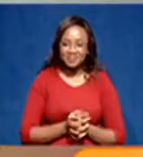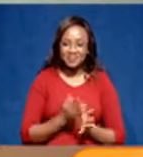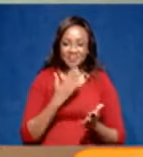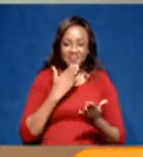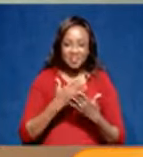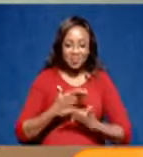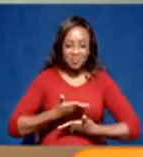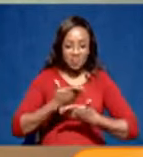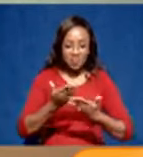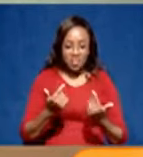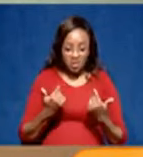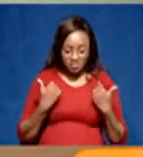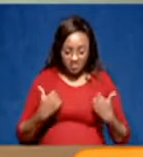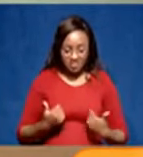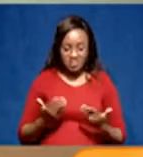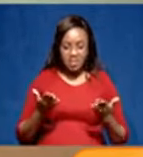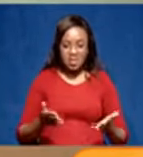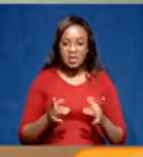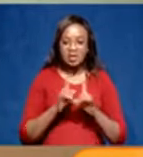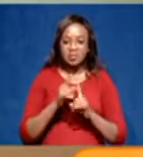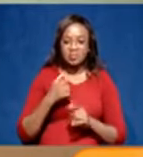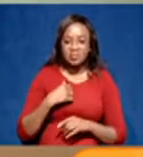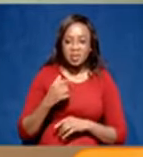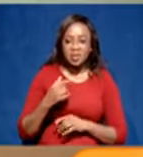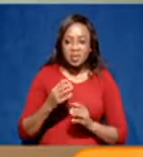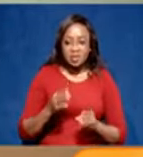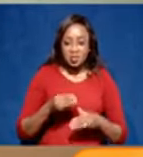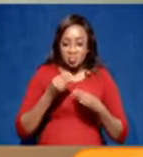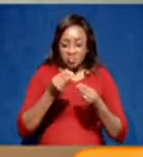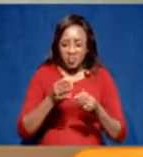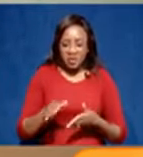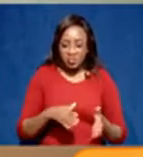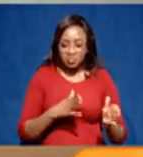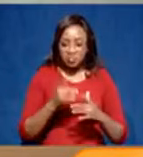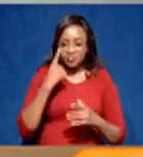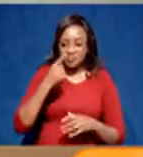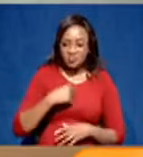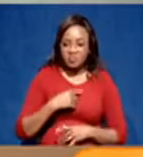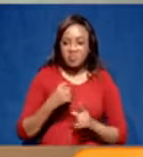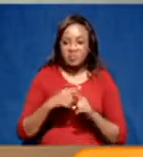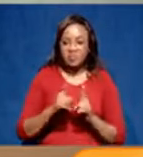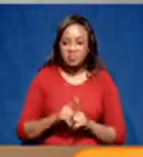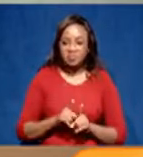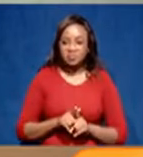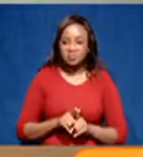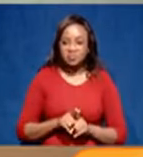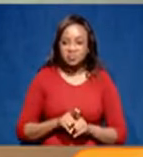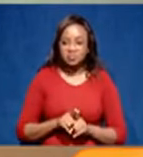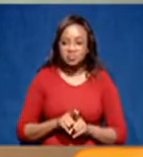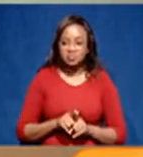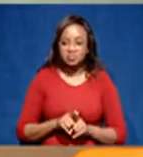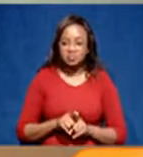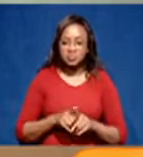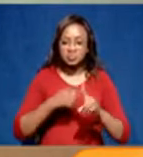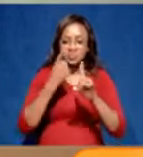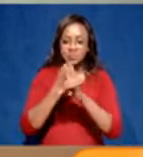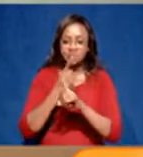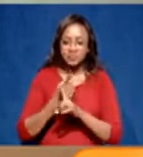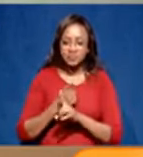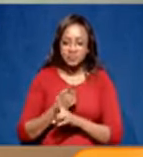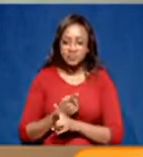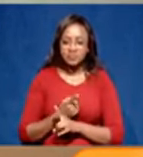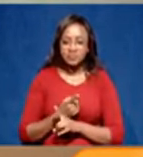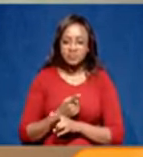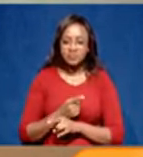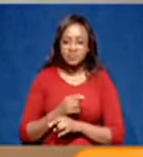the platform. Yeah. And mine is that you don't just provide the platform for me, but to equally to my other members of staff at the Ministry